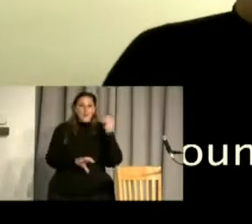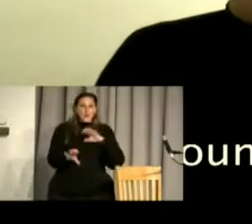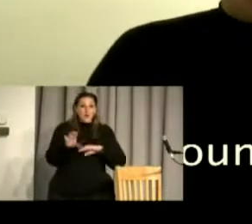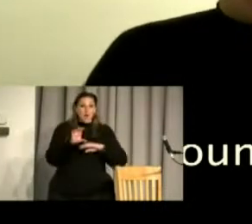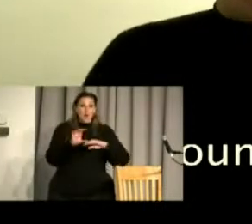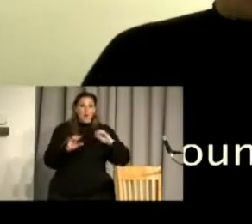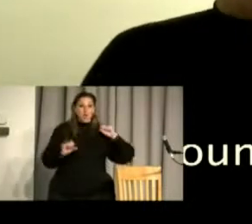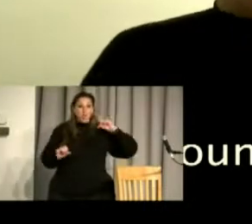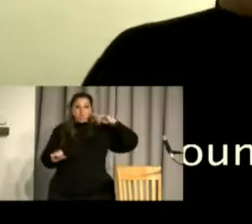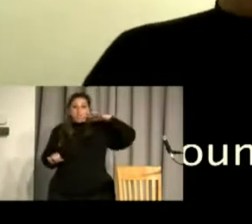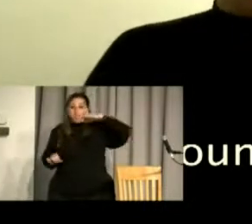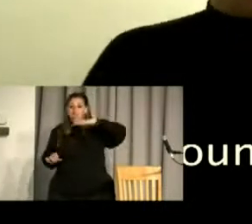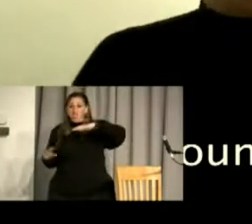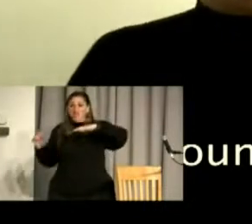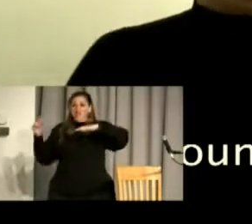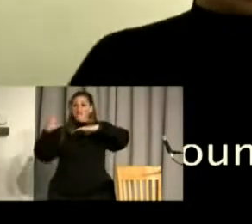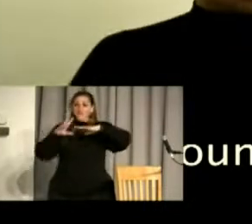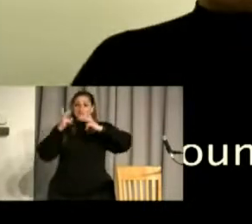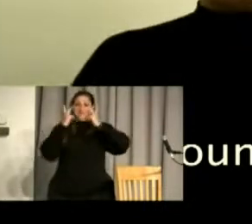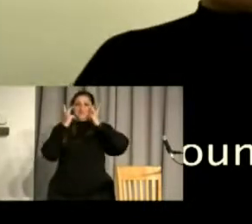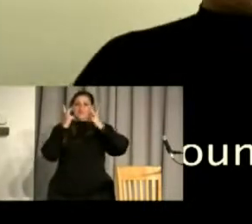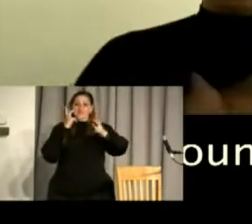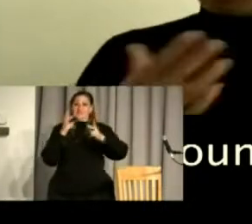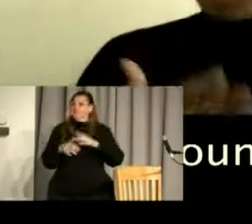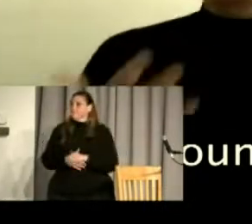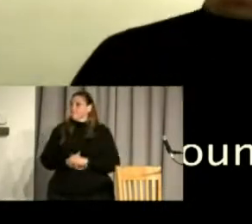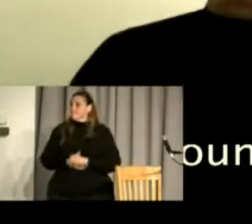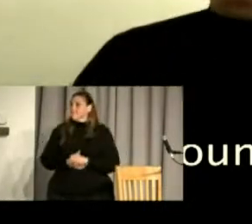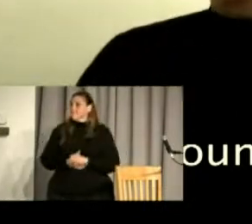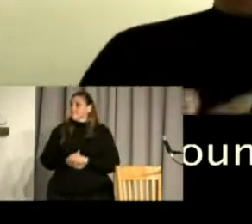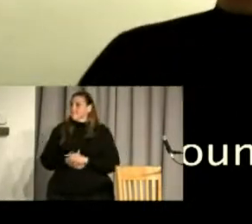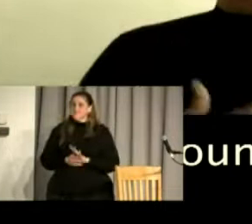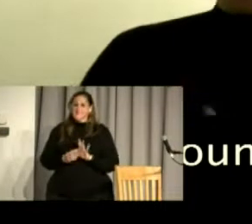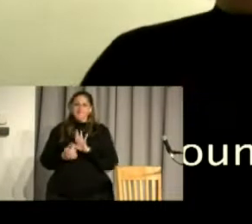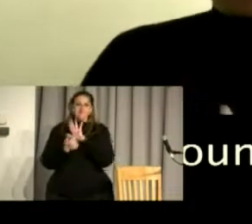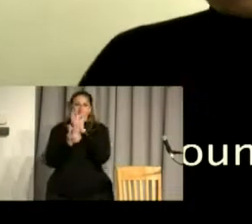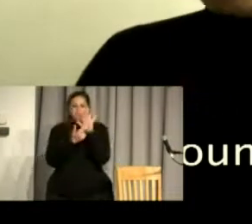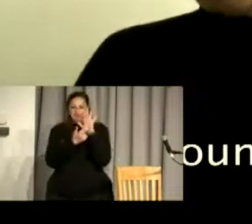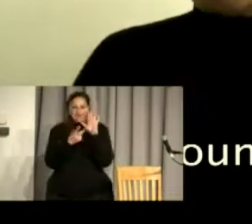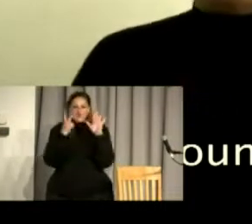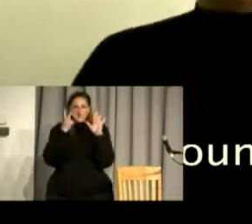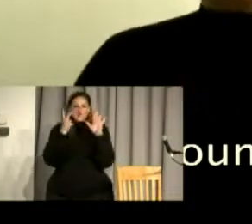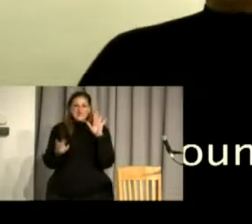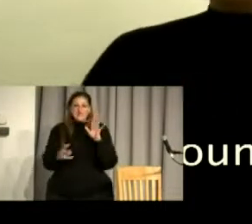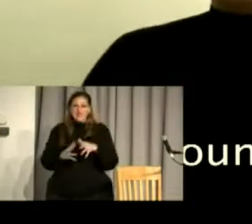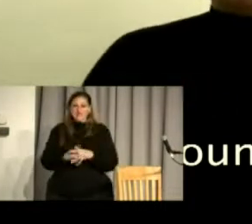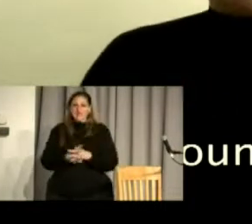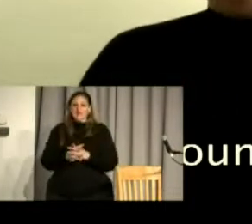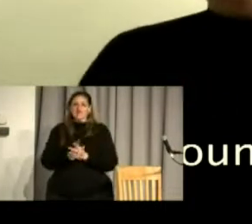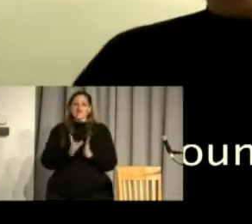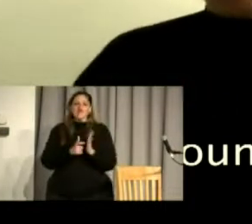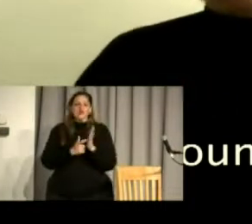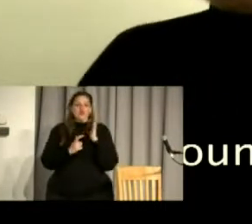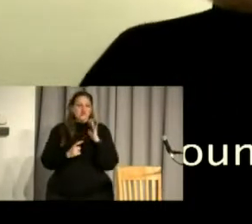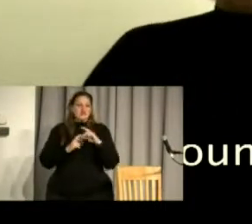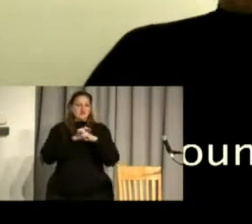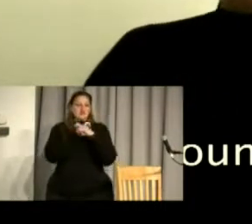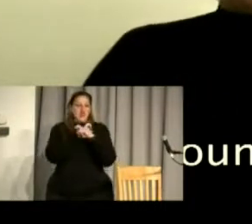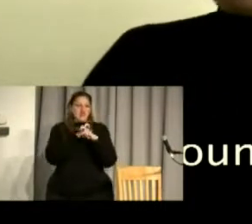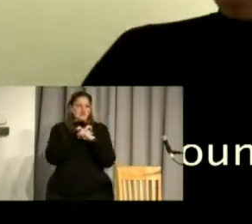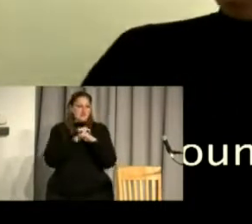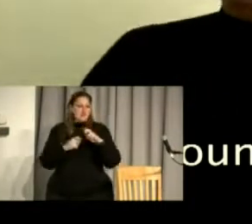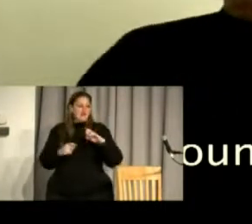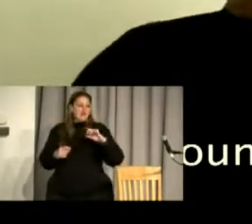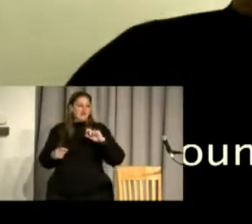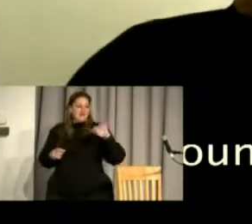emissions visible, exposing the scores of both criteria and toxic air pollutants that